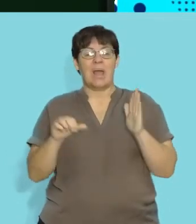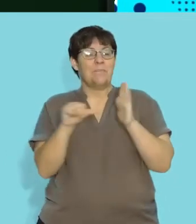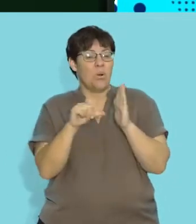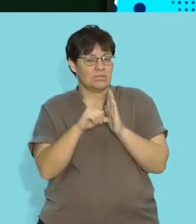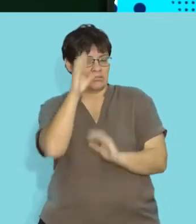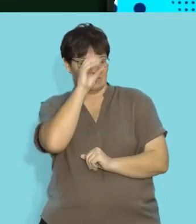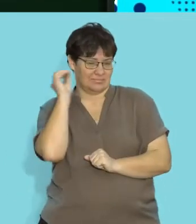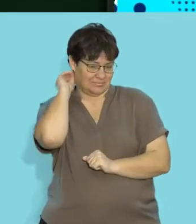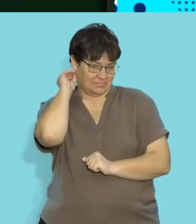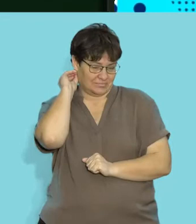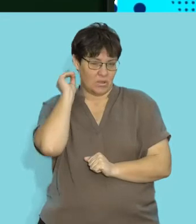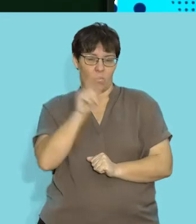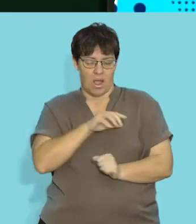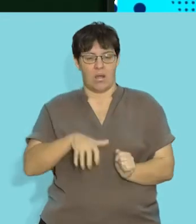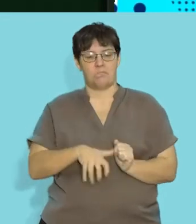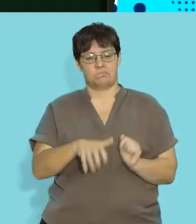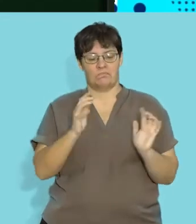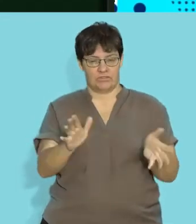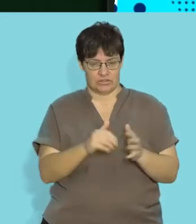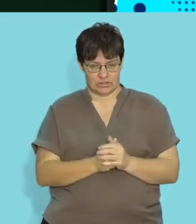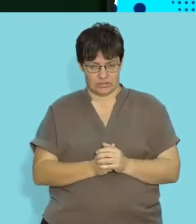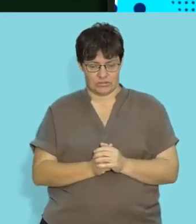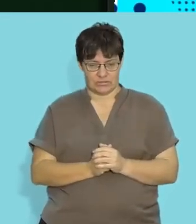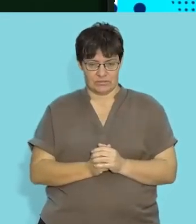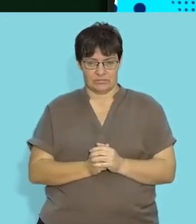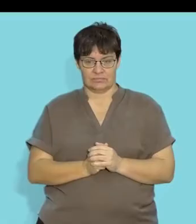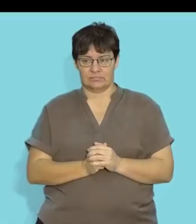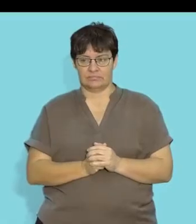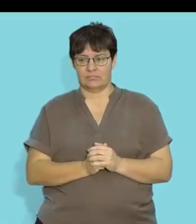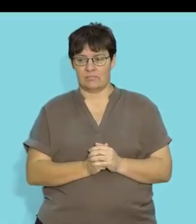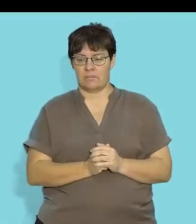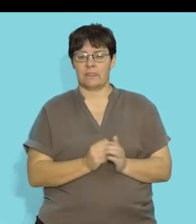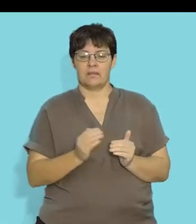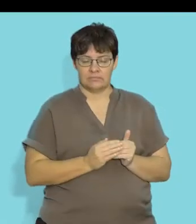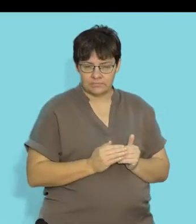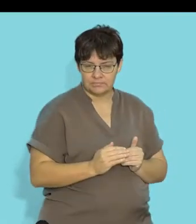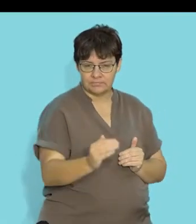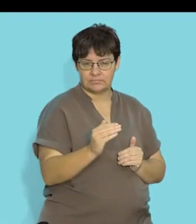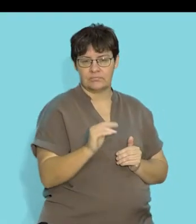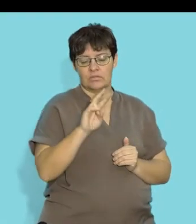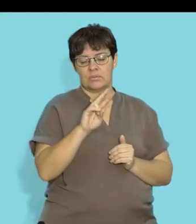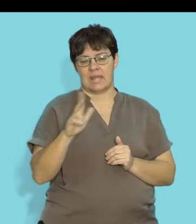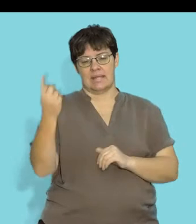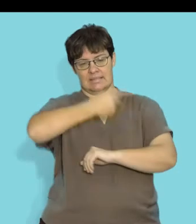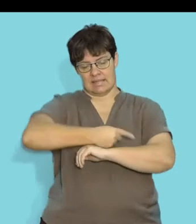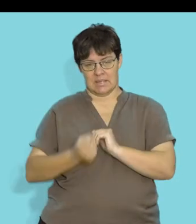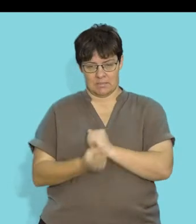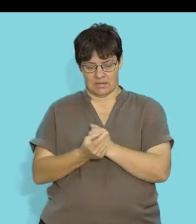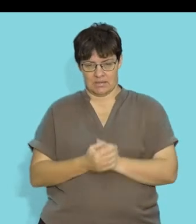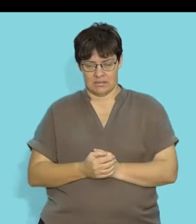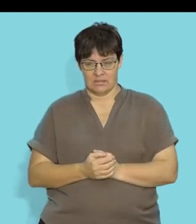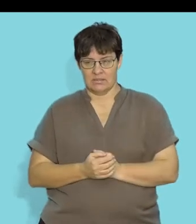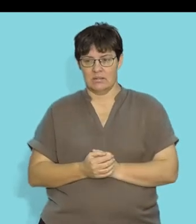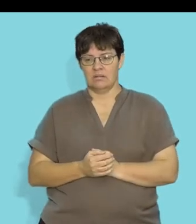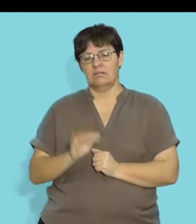key things that you've got to remember about being pregnant. So let's look at what happens over the next 28 days. So we